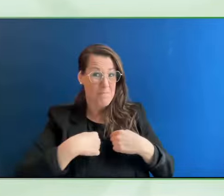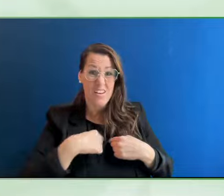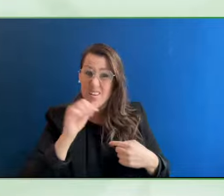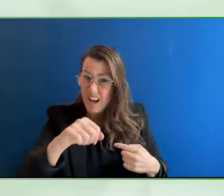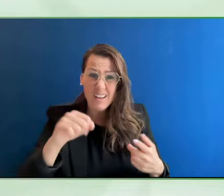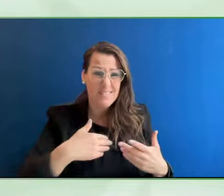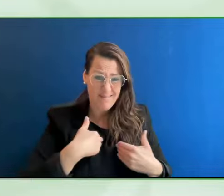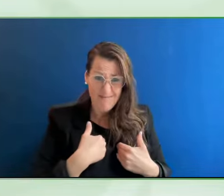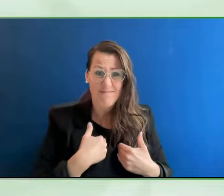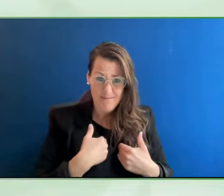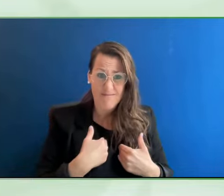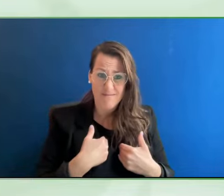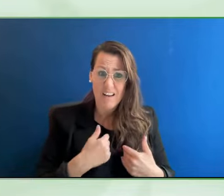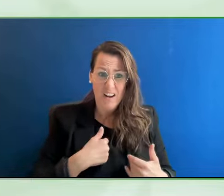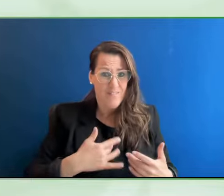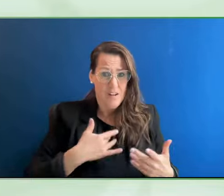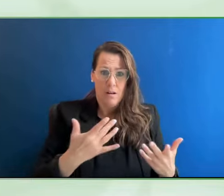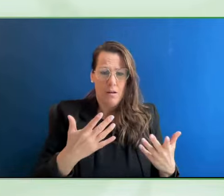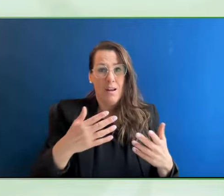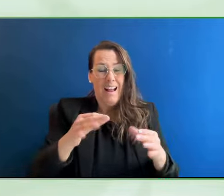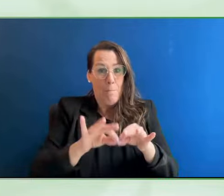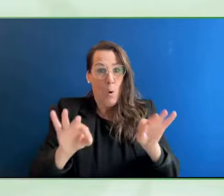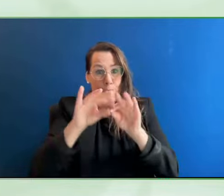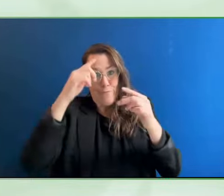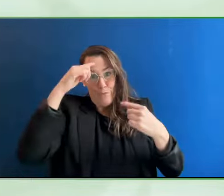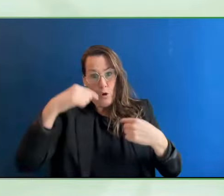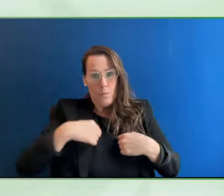nice. You are responsible for